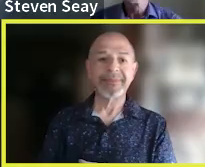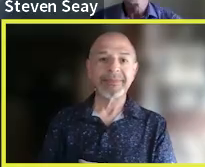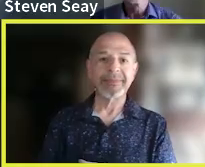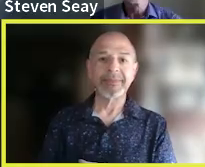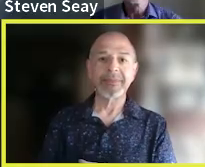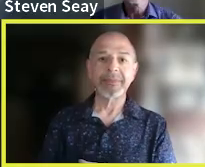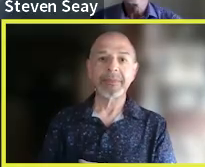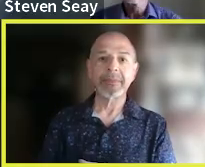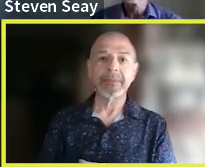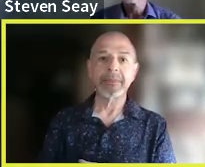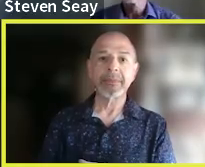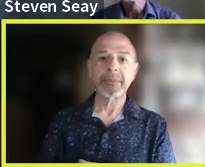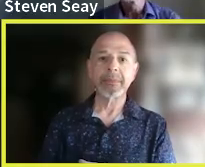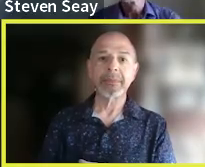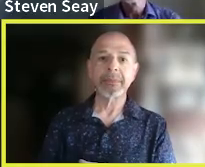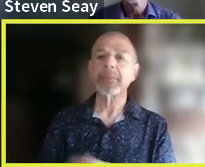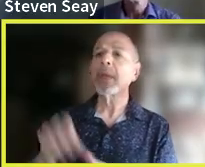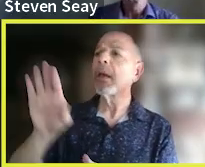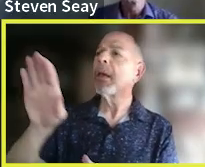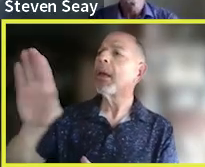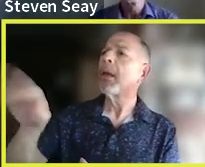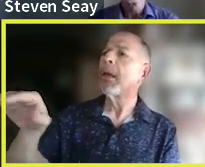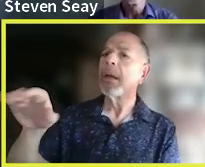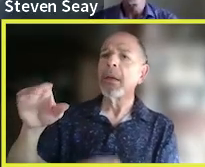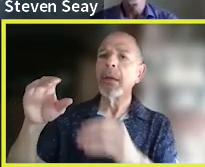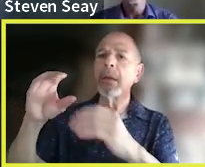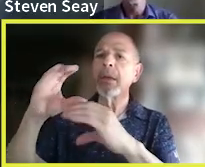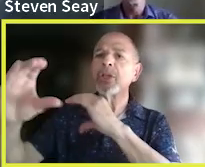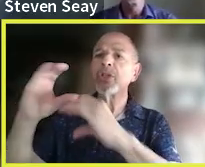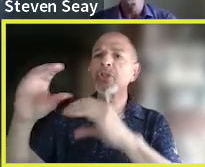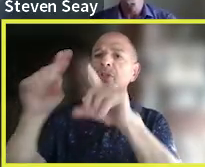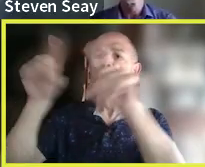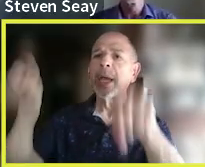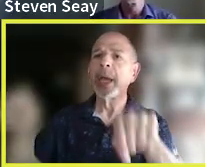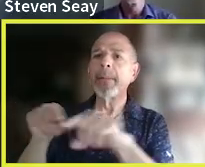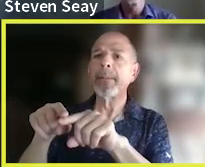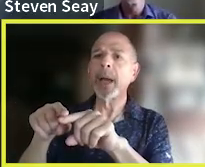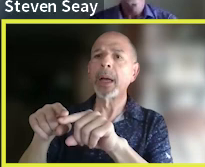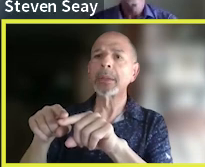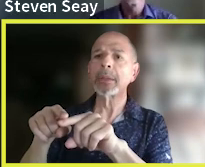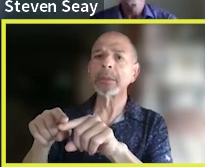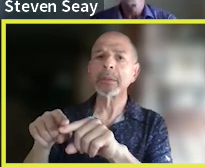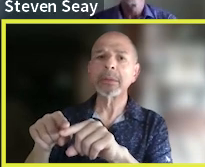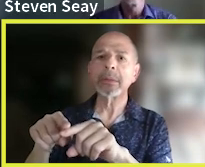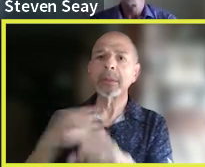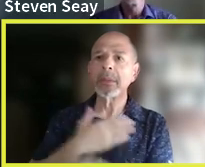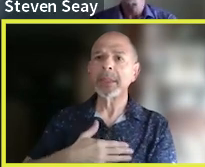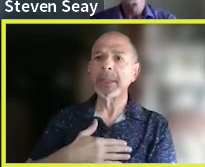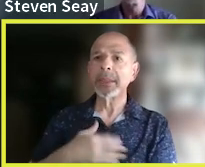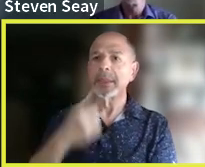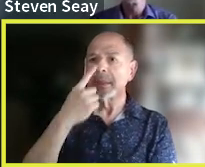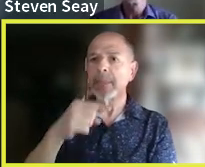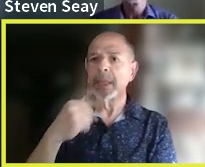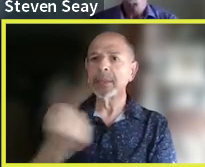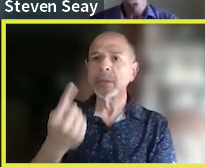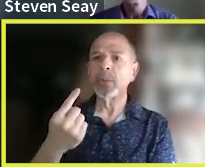Andrew, there's messages in the if somebody puts a message in the chat box, we like to have it out loud. So somebody just put one